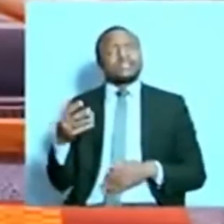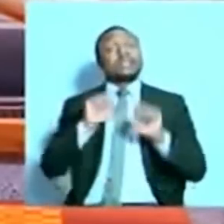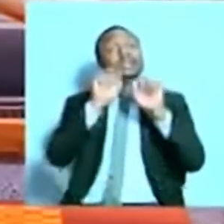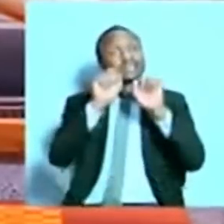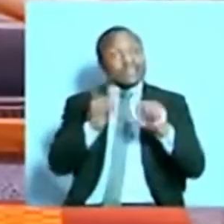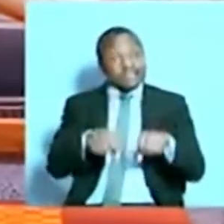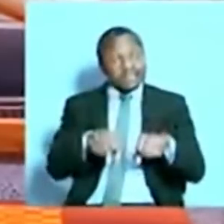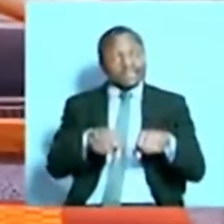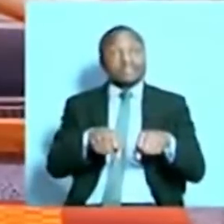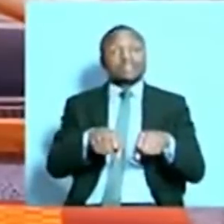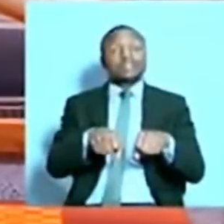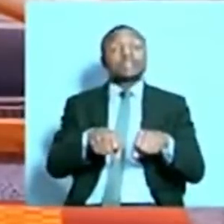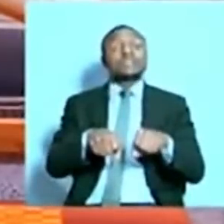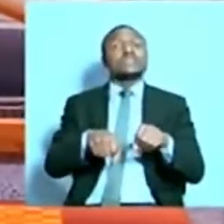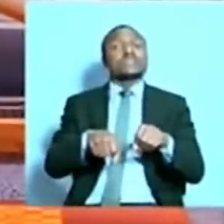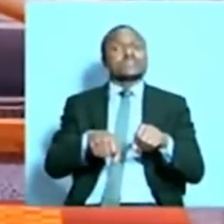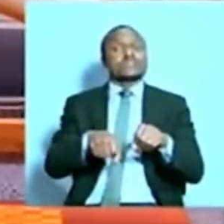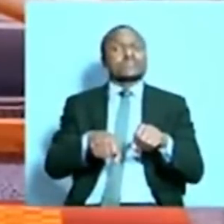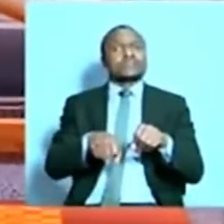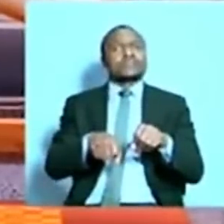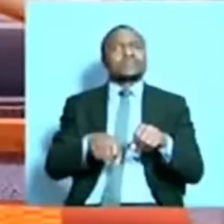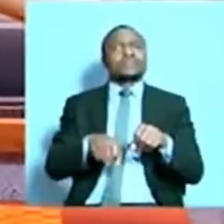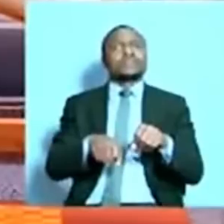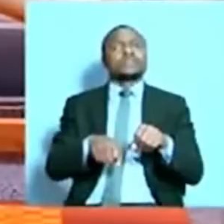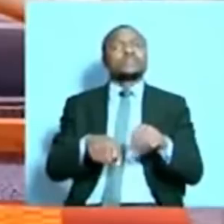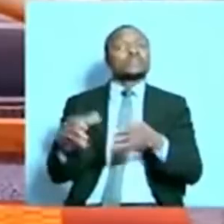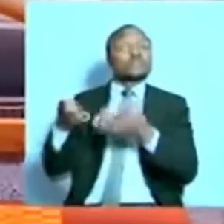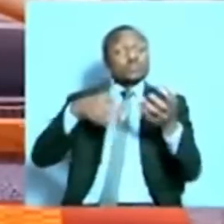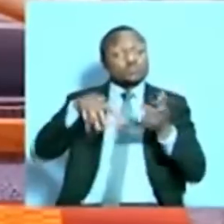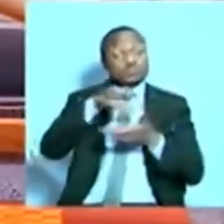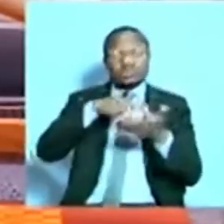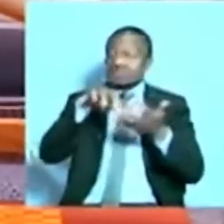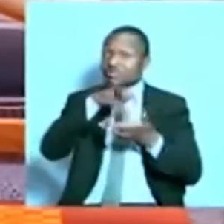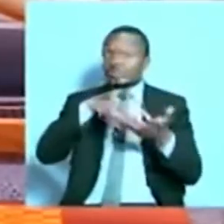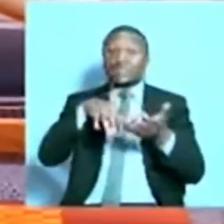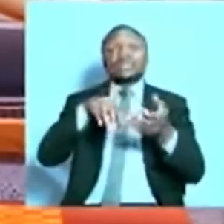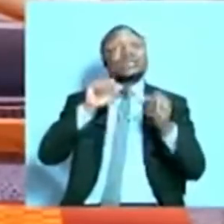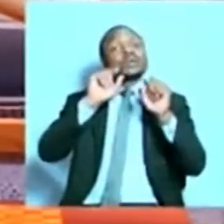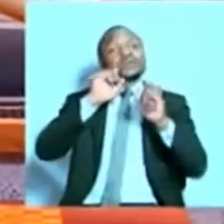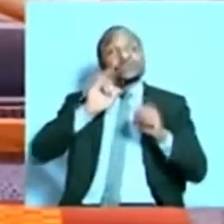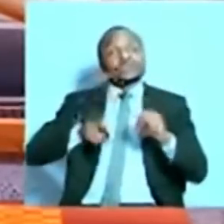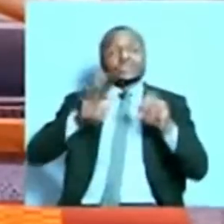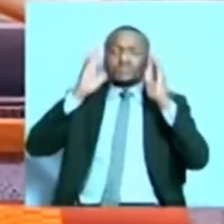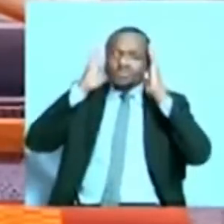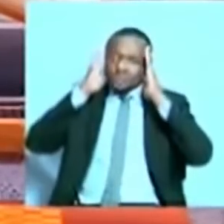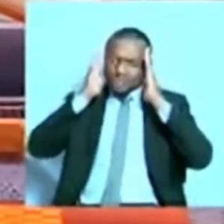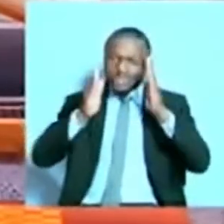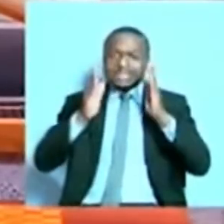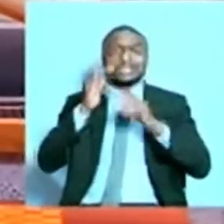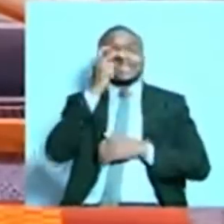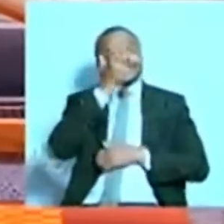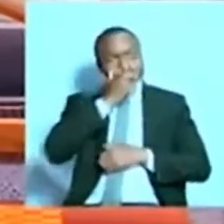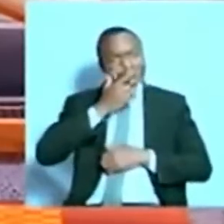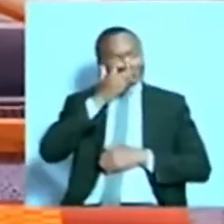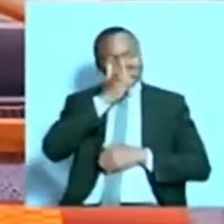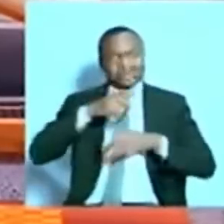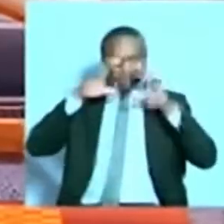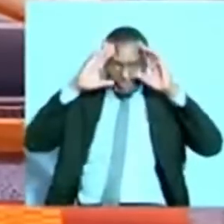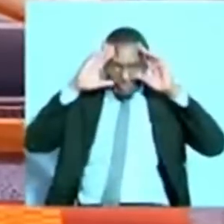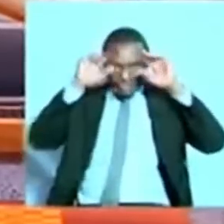arise being mentioned by any honorable member, let us stick to the speech by the